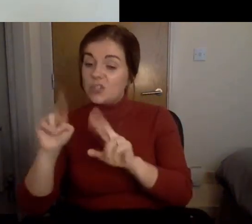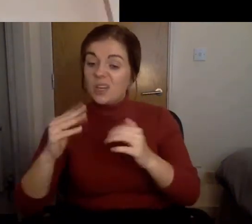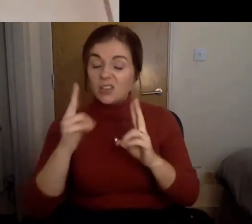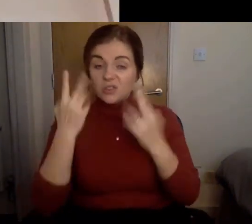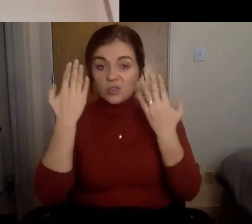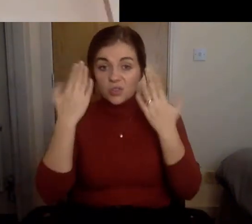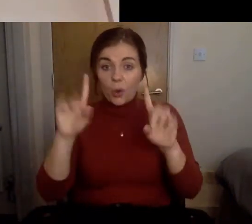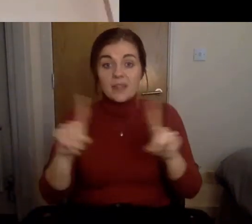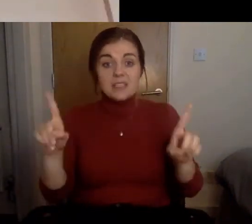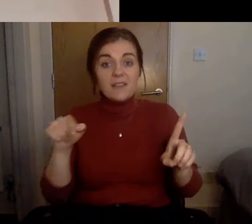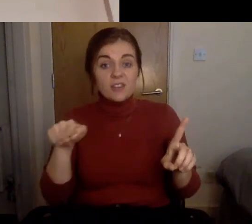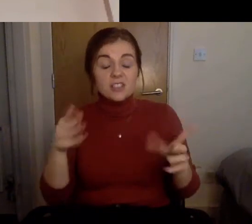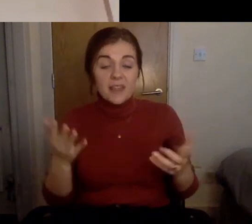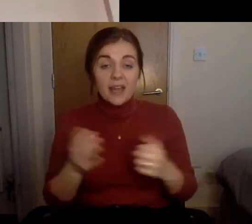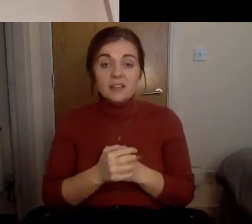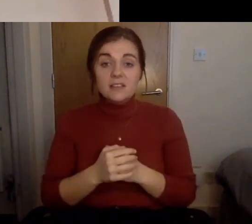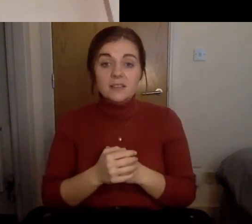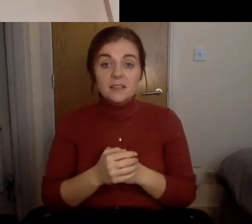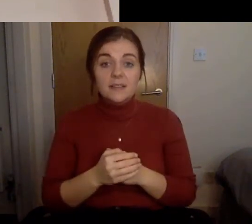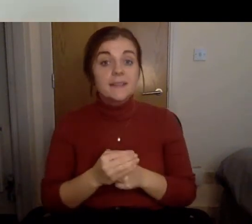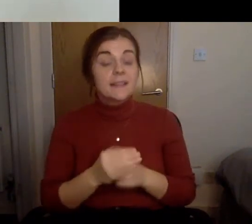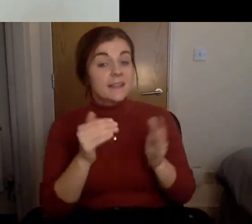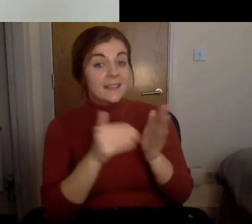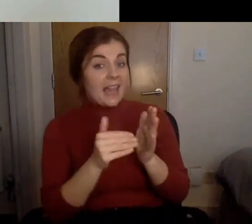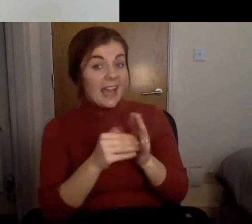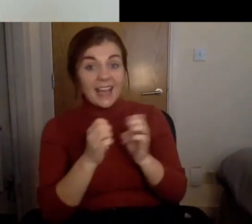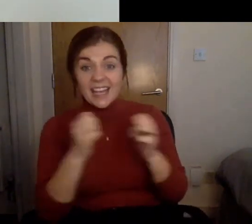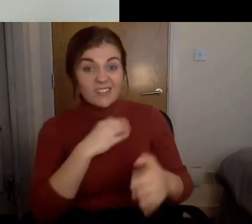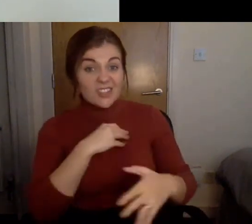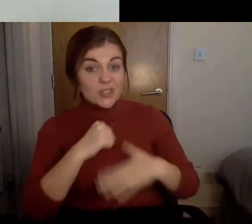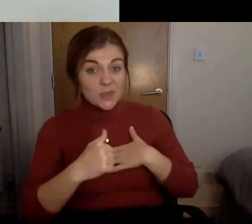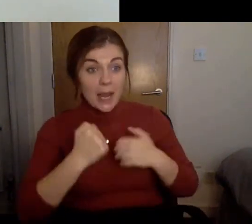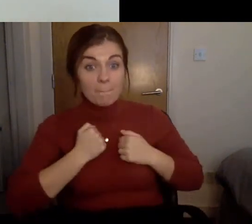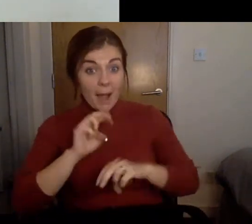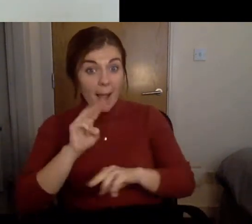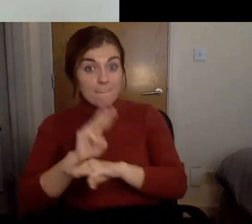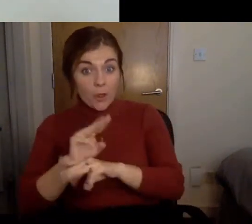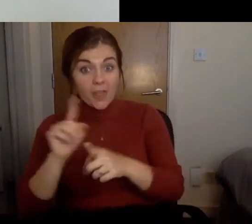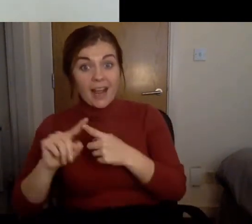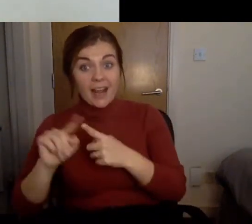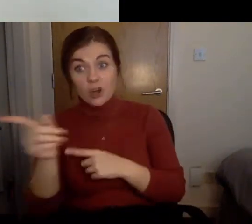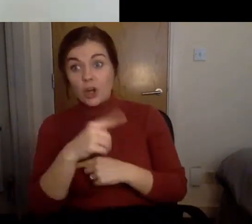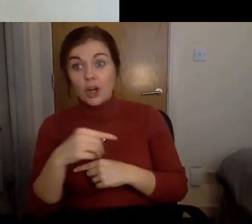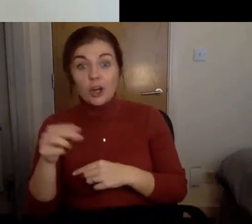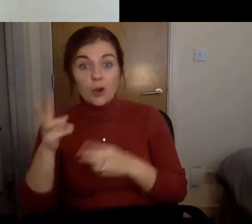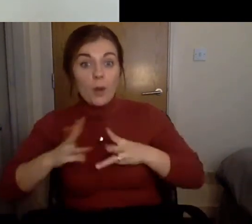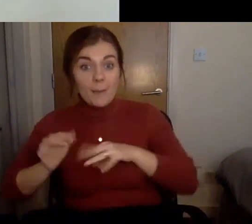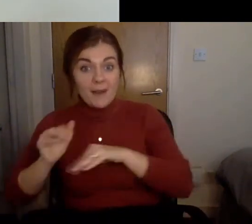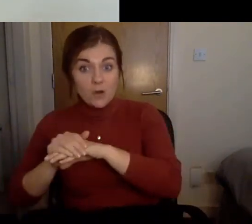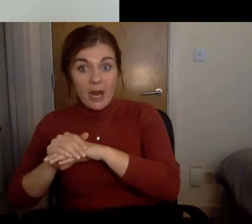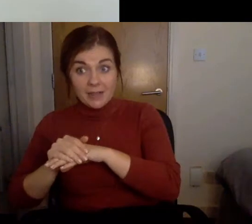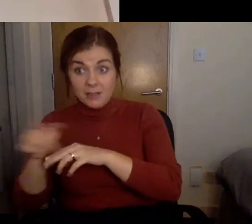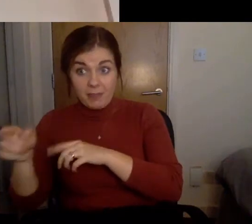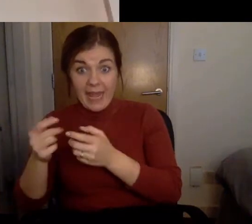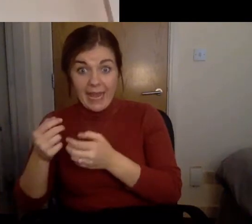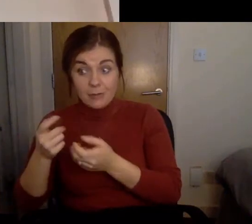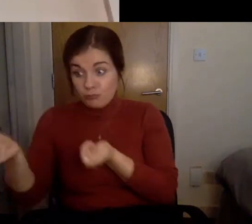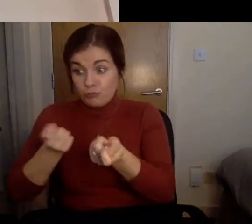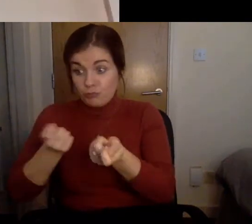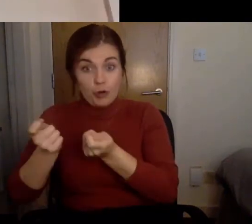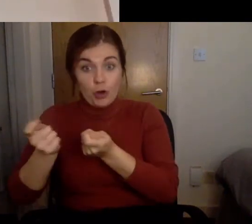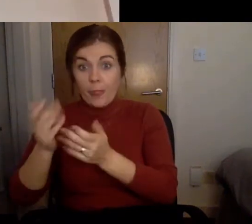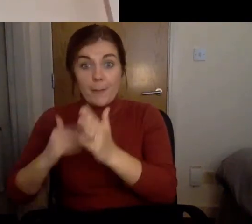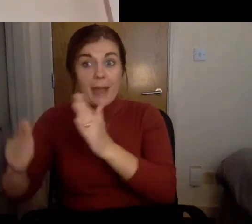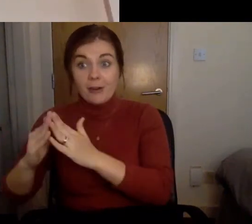and even today, my mother and her female friends run the parish. The priest just comes in and out. Yeah, they